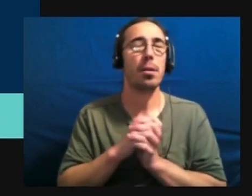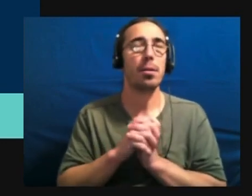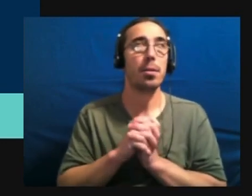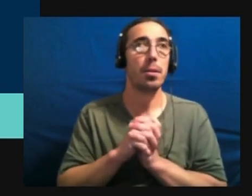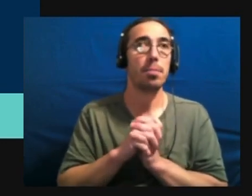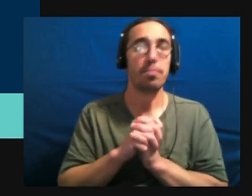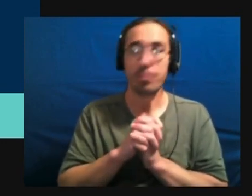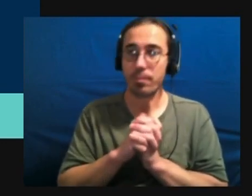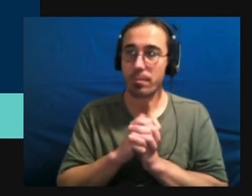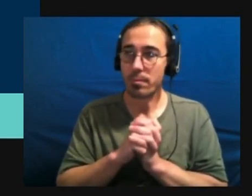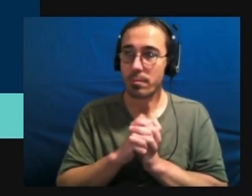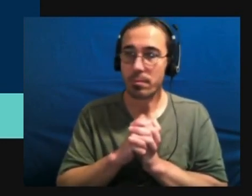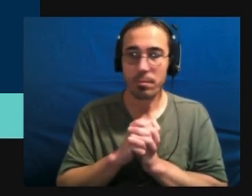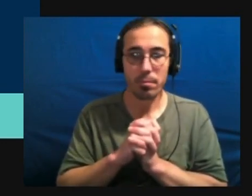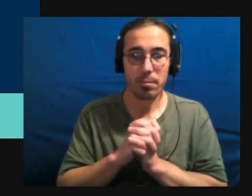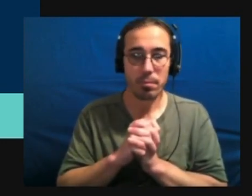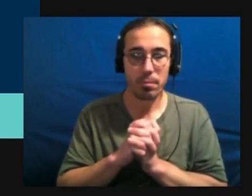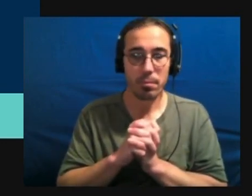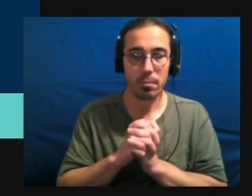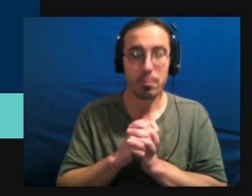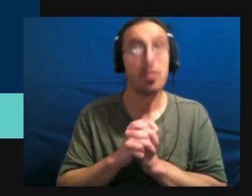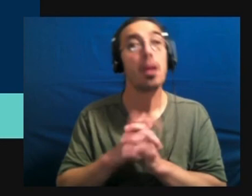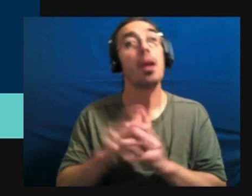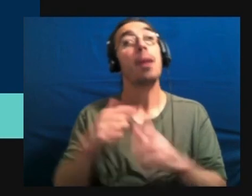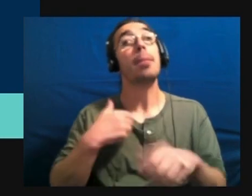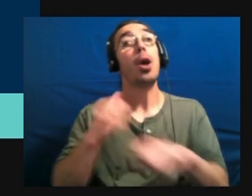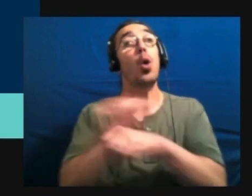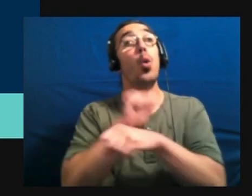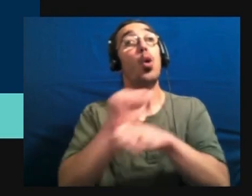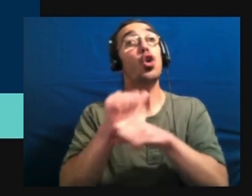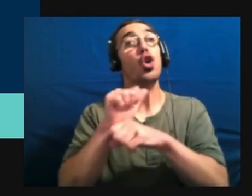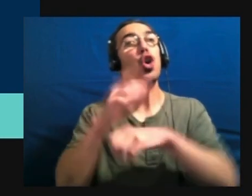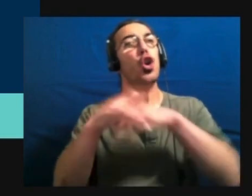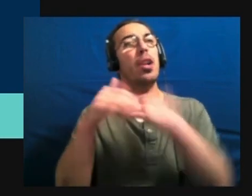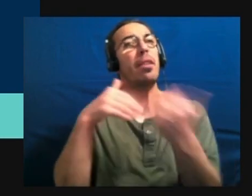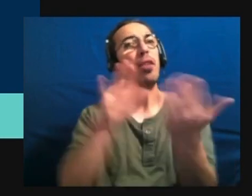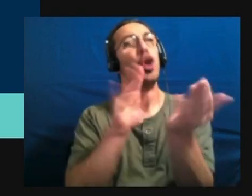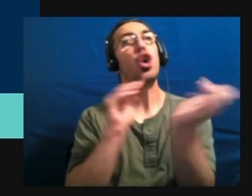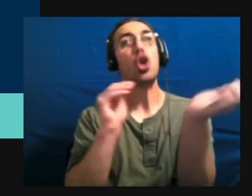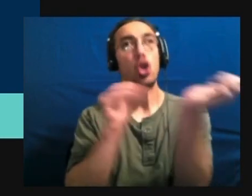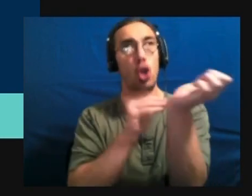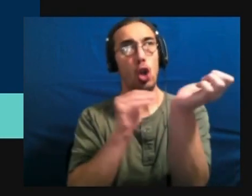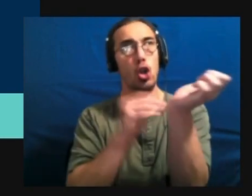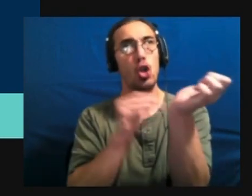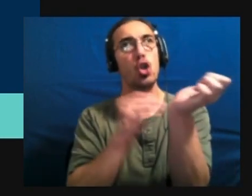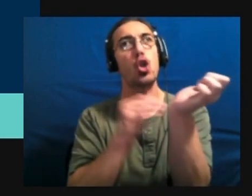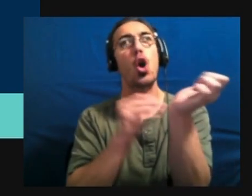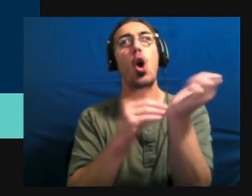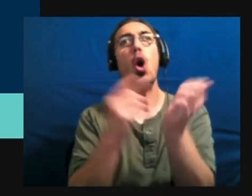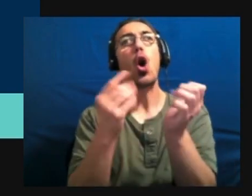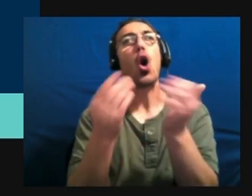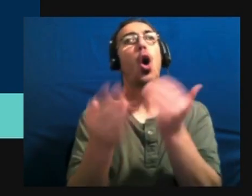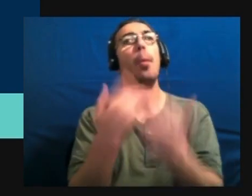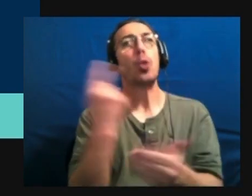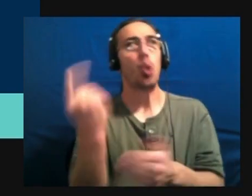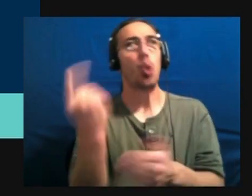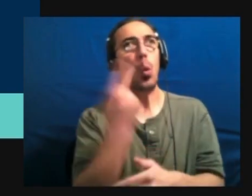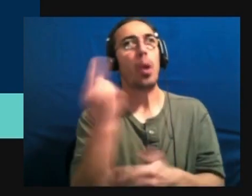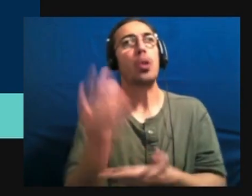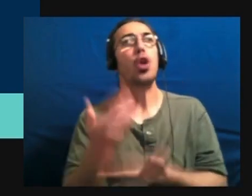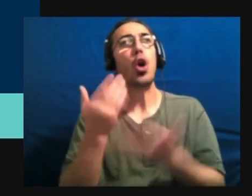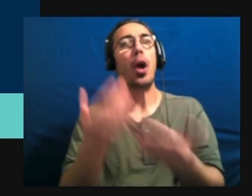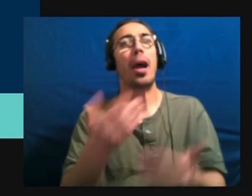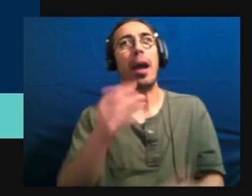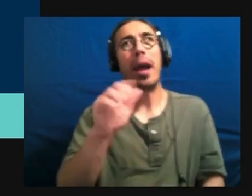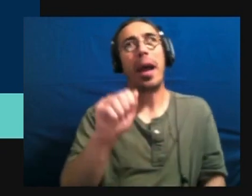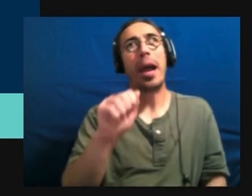Okay. One question: I work in early intervention. Doctors almost always recommend ABA therapies and say